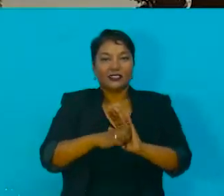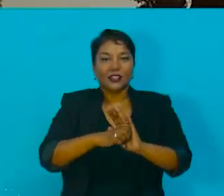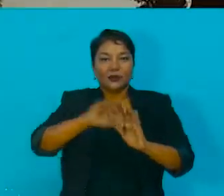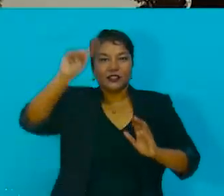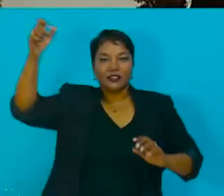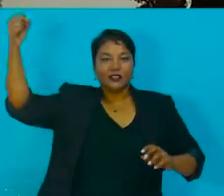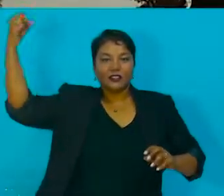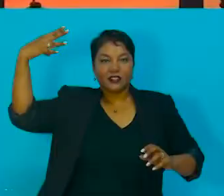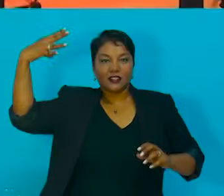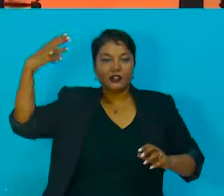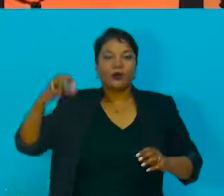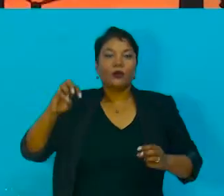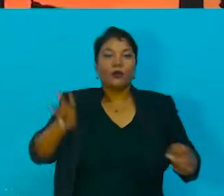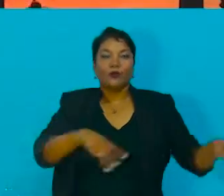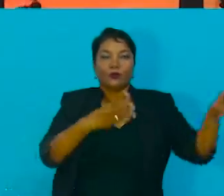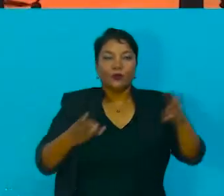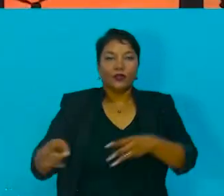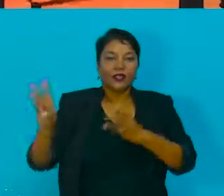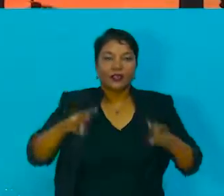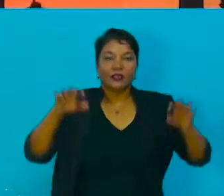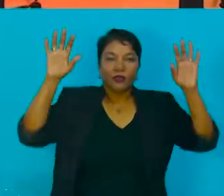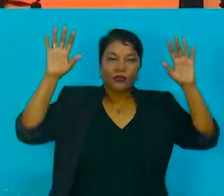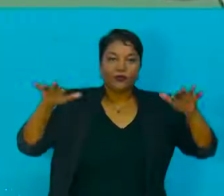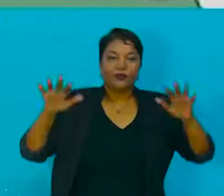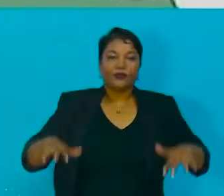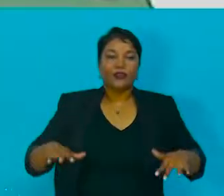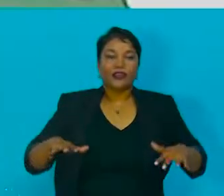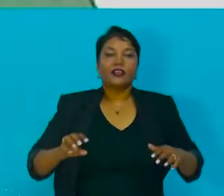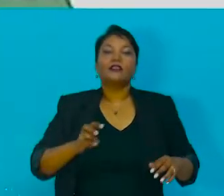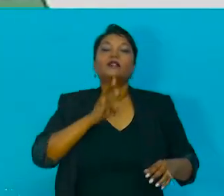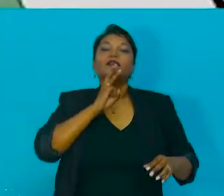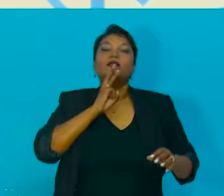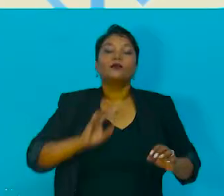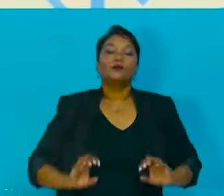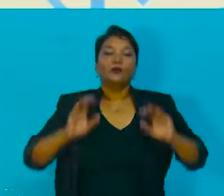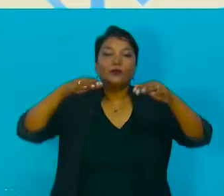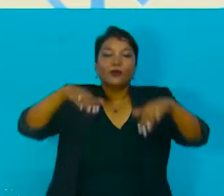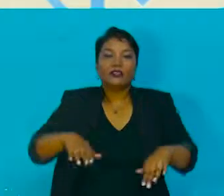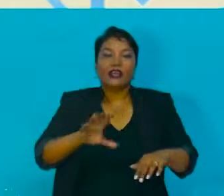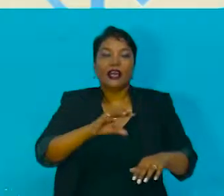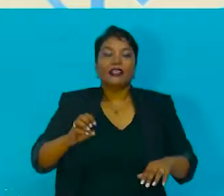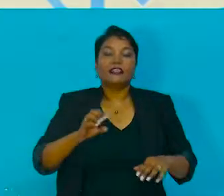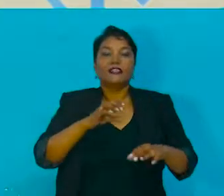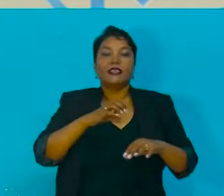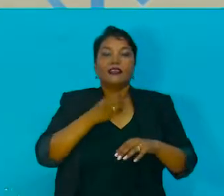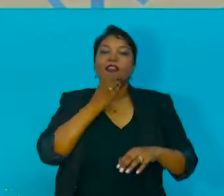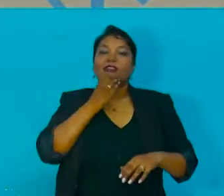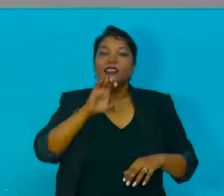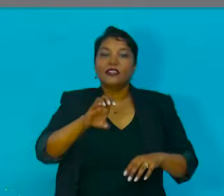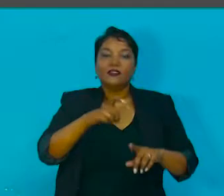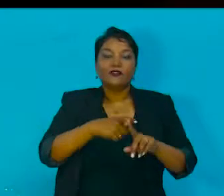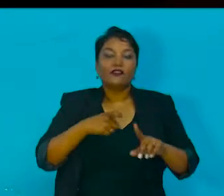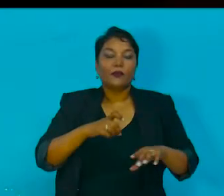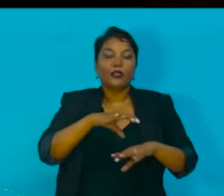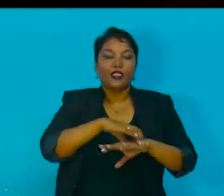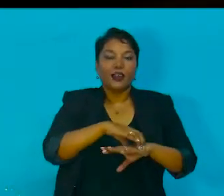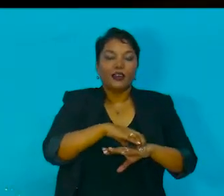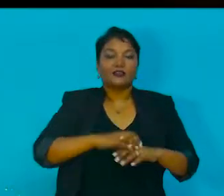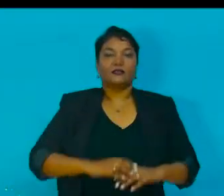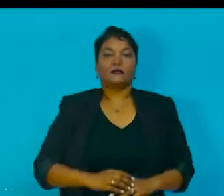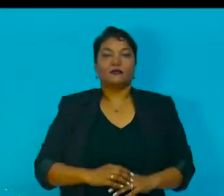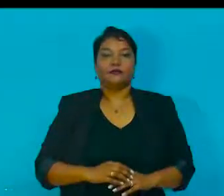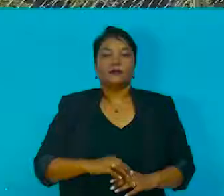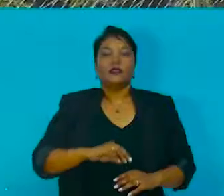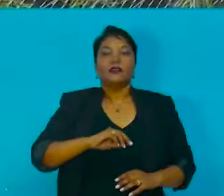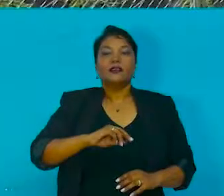using sunlight, wind, rain, tides, and geothermal heat. Renewable energy technologies